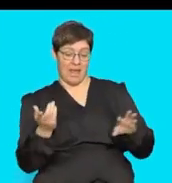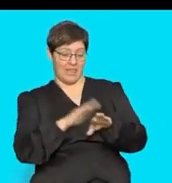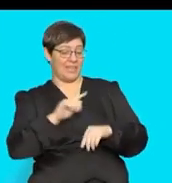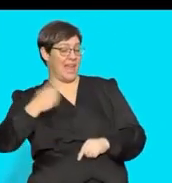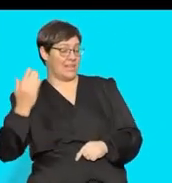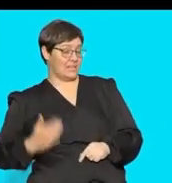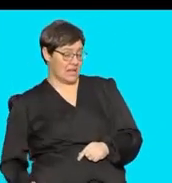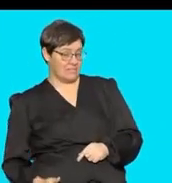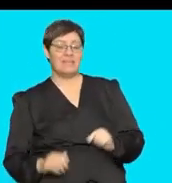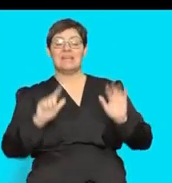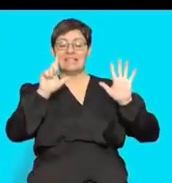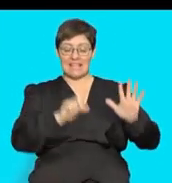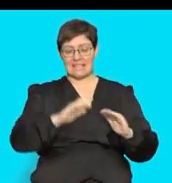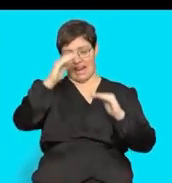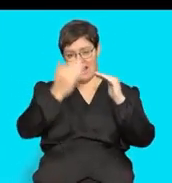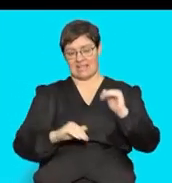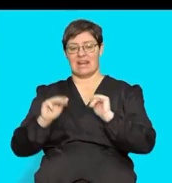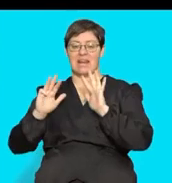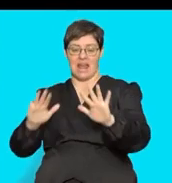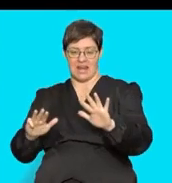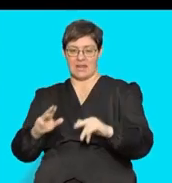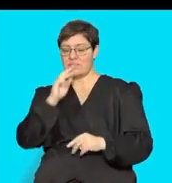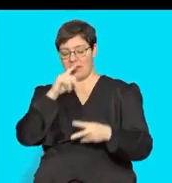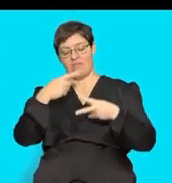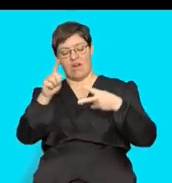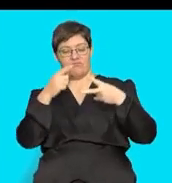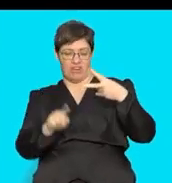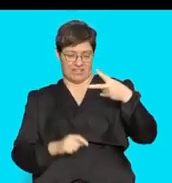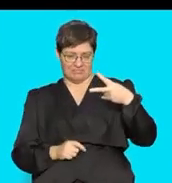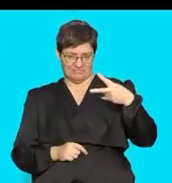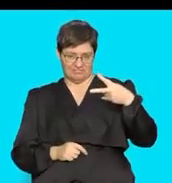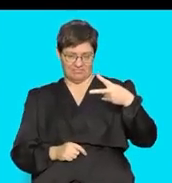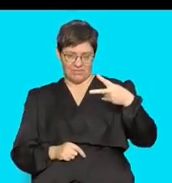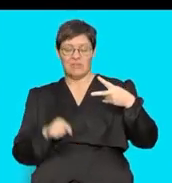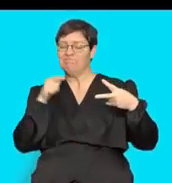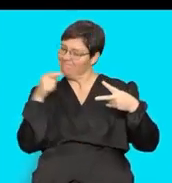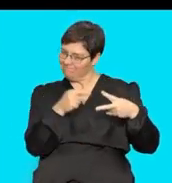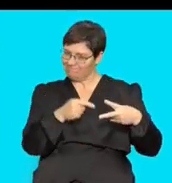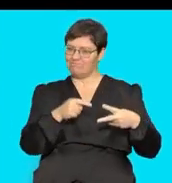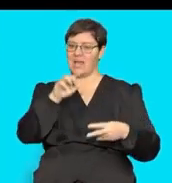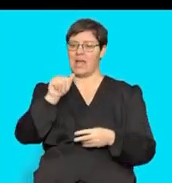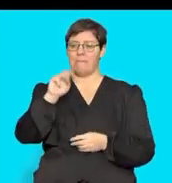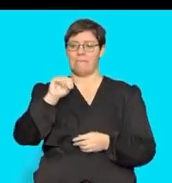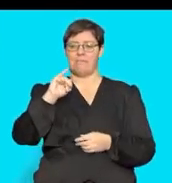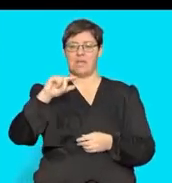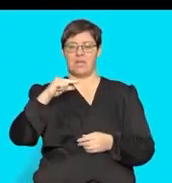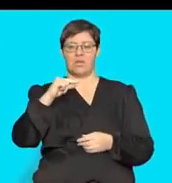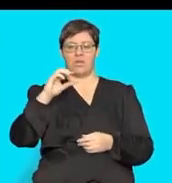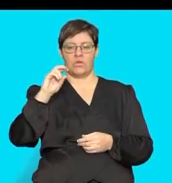other side. And 7 is smaller than 9, so we fulfilled our second condition for the ambiguous